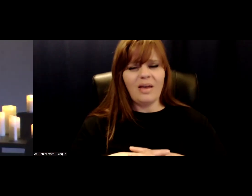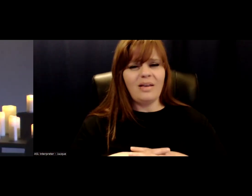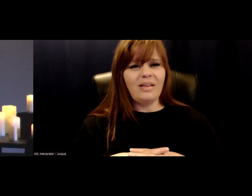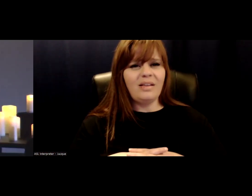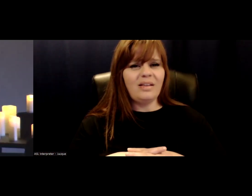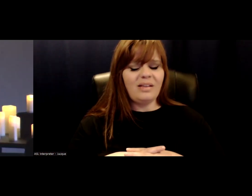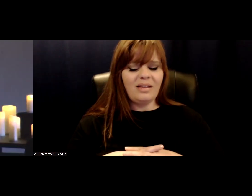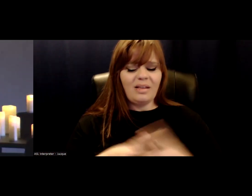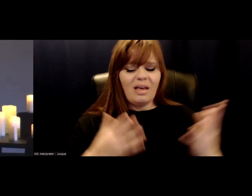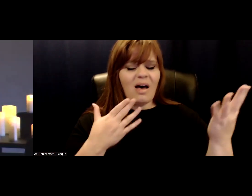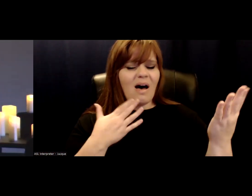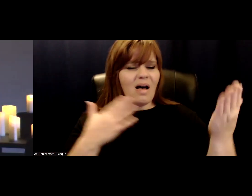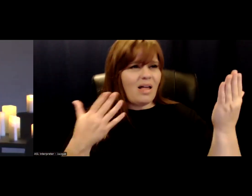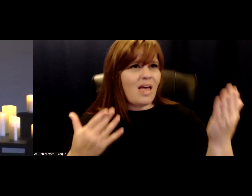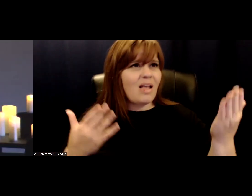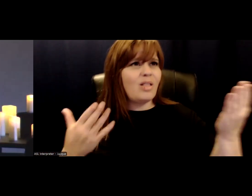hallelujah,